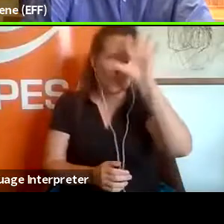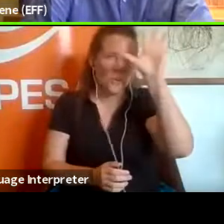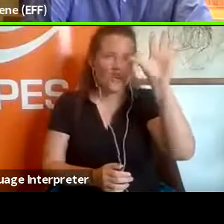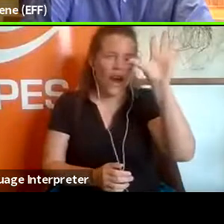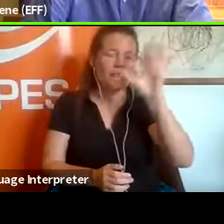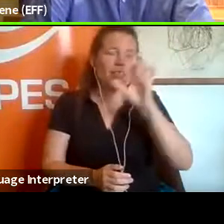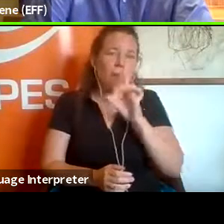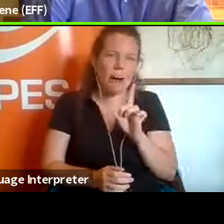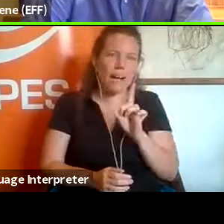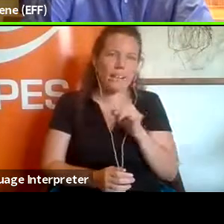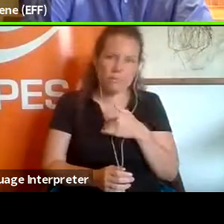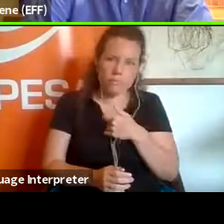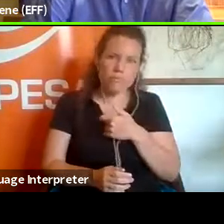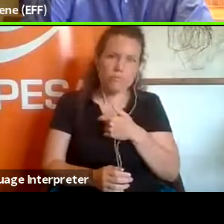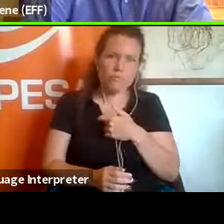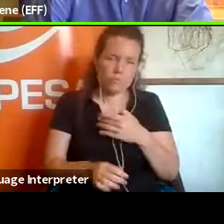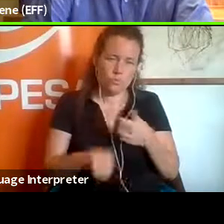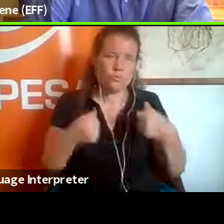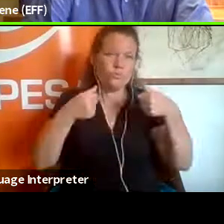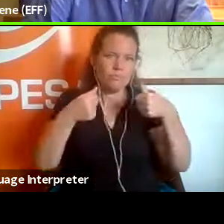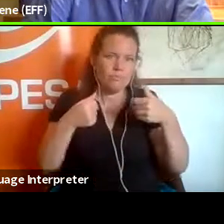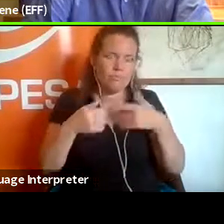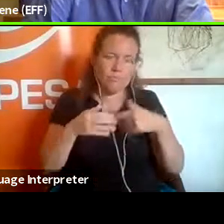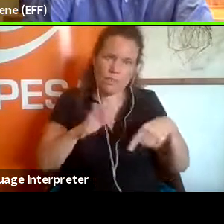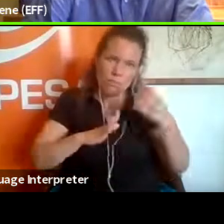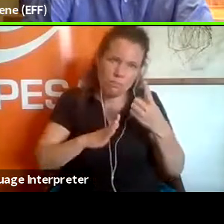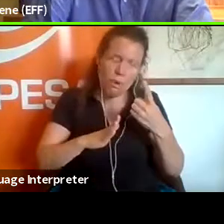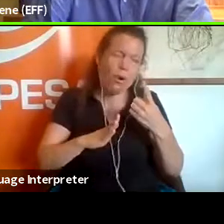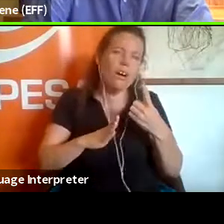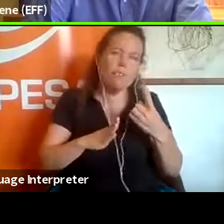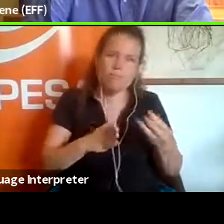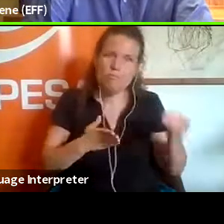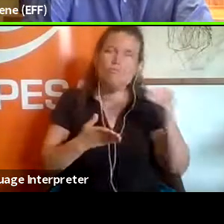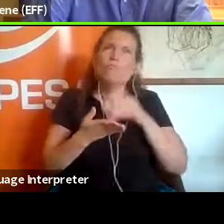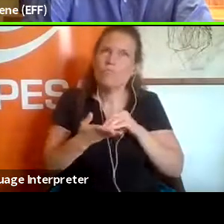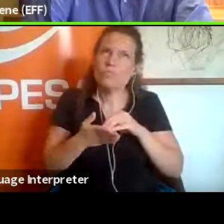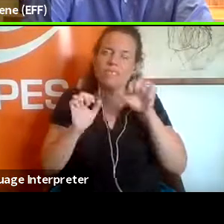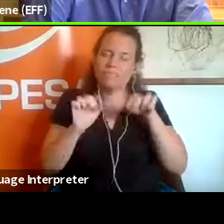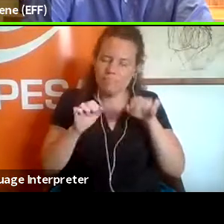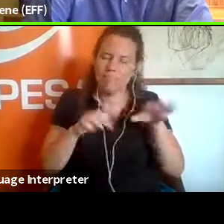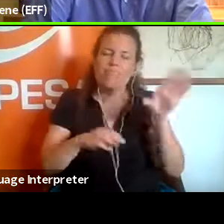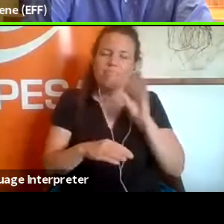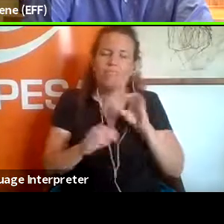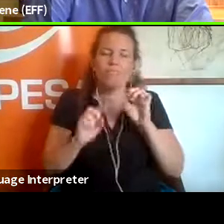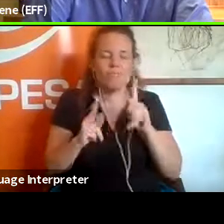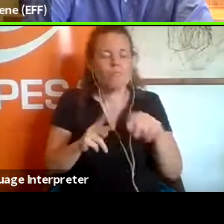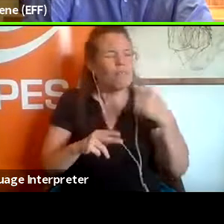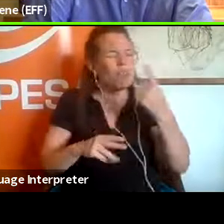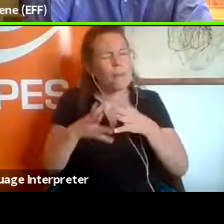still very affirming to hear. One of the major themes, as you heard